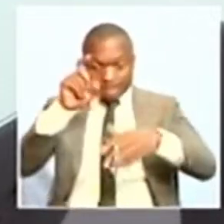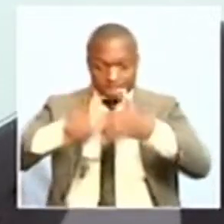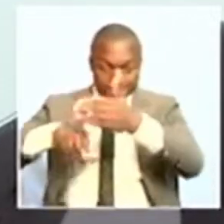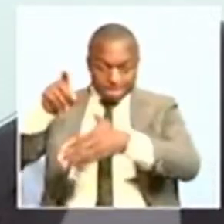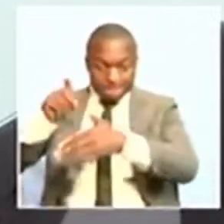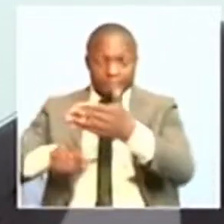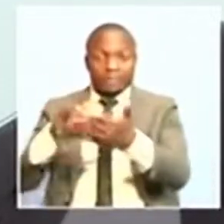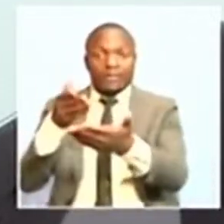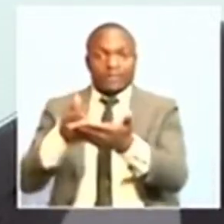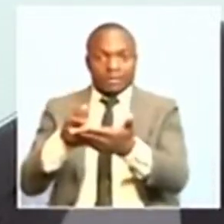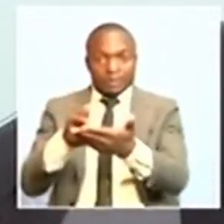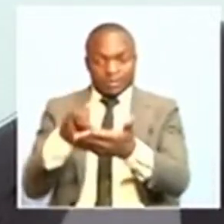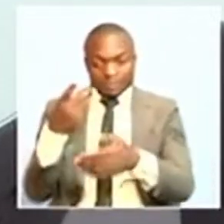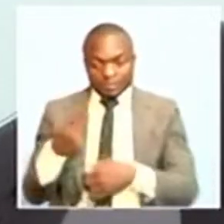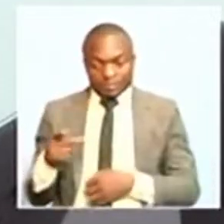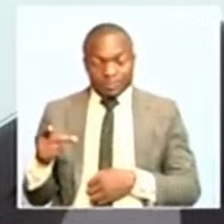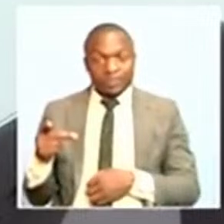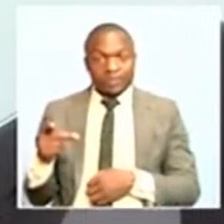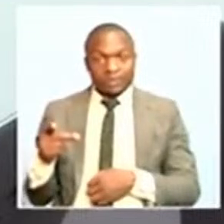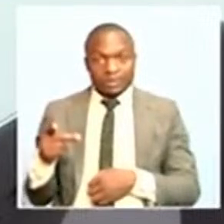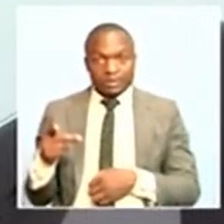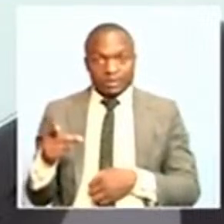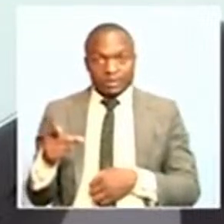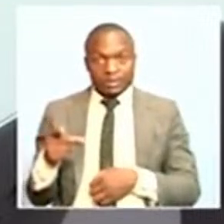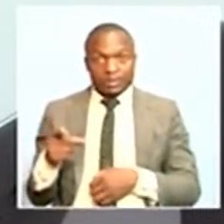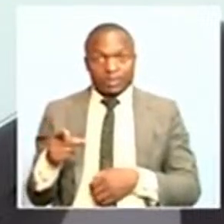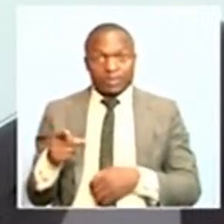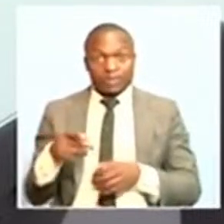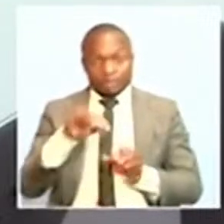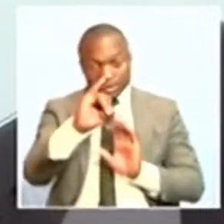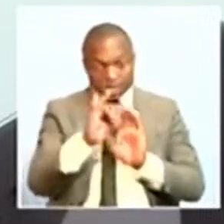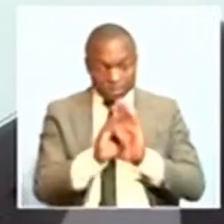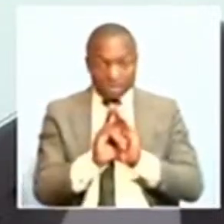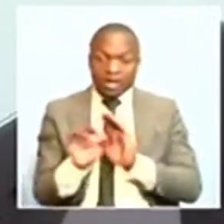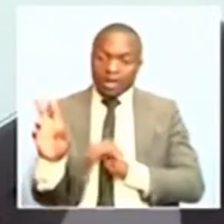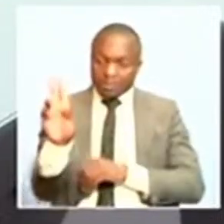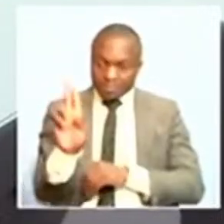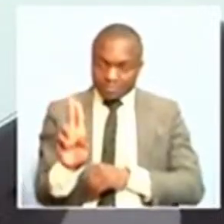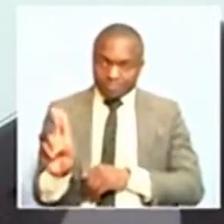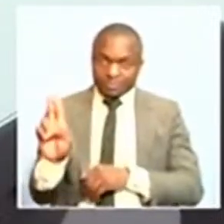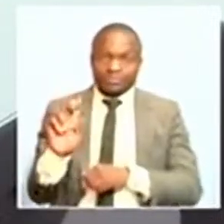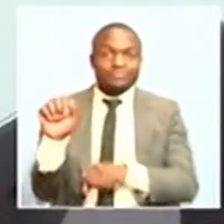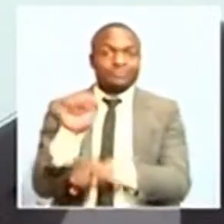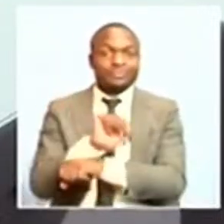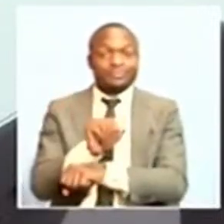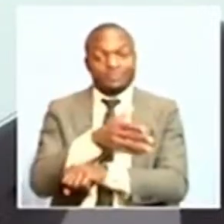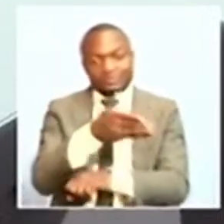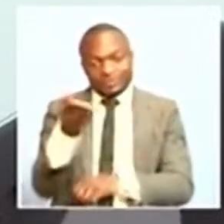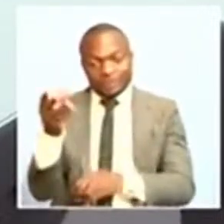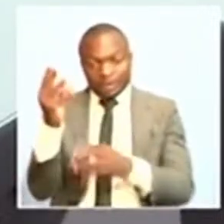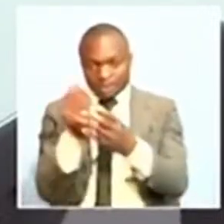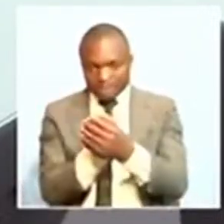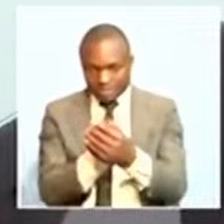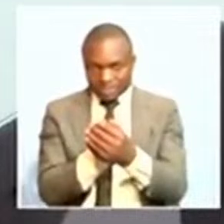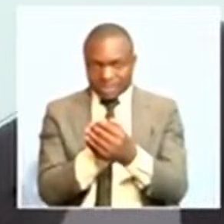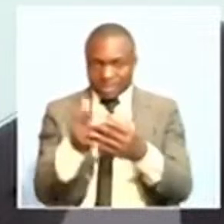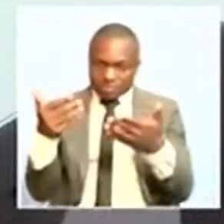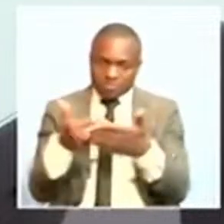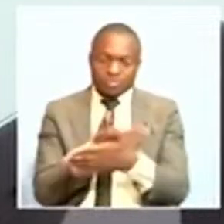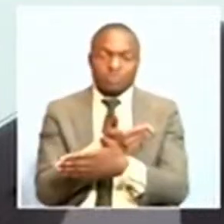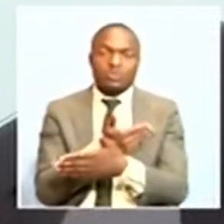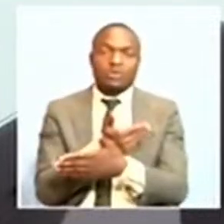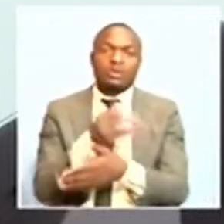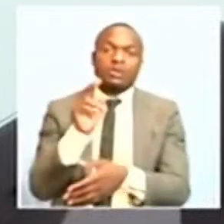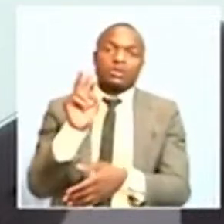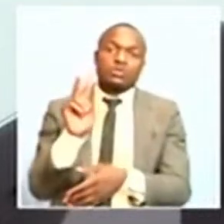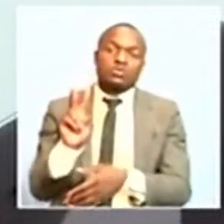listed products, it will also make importation of used vehicles, and those that are considered relatively new of between